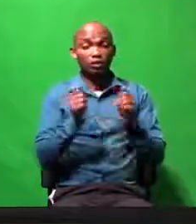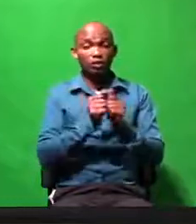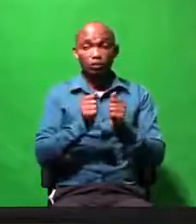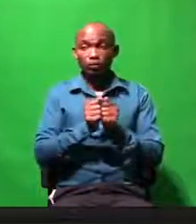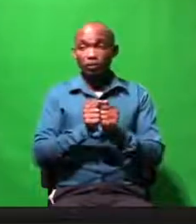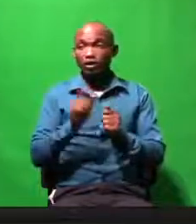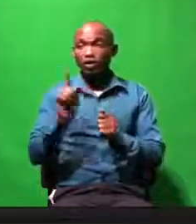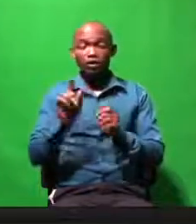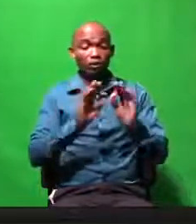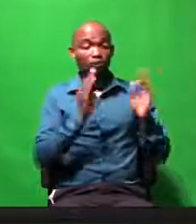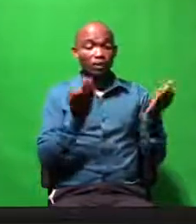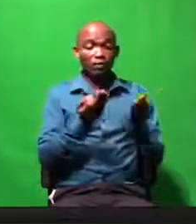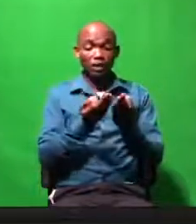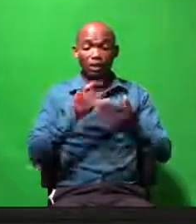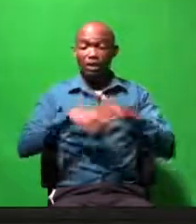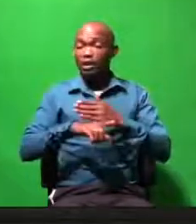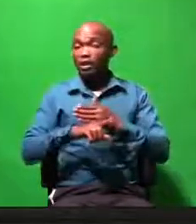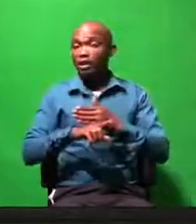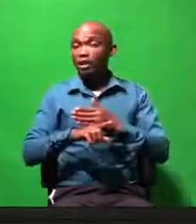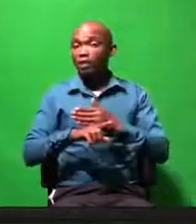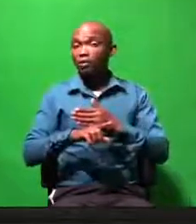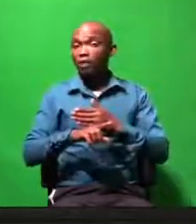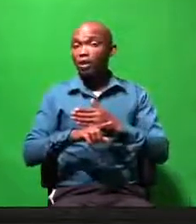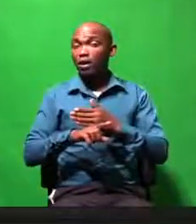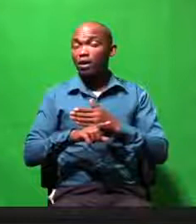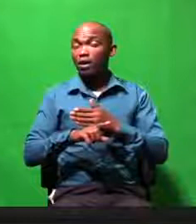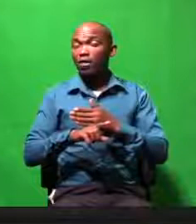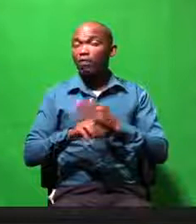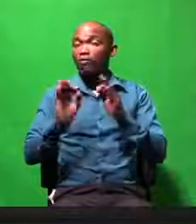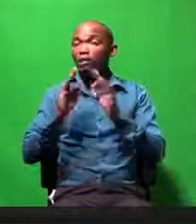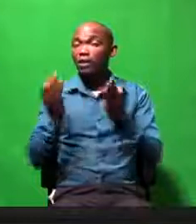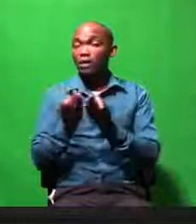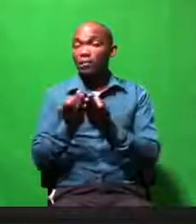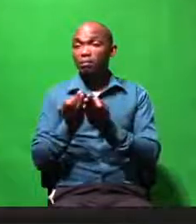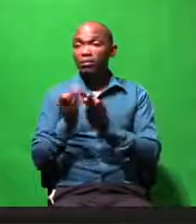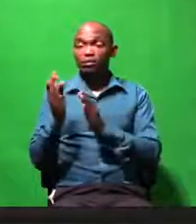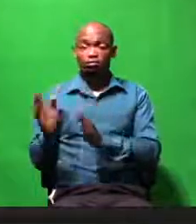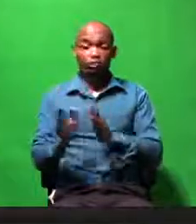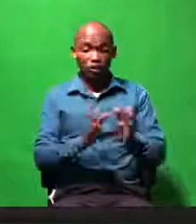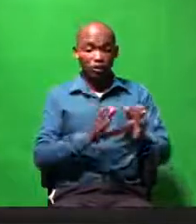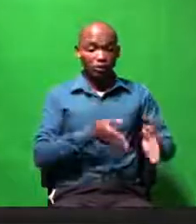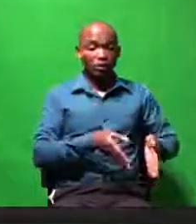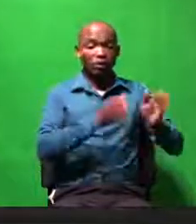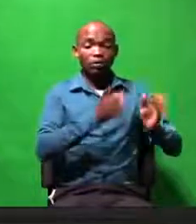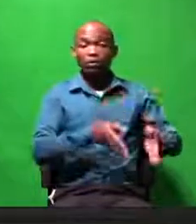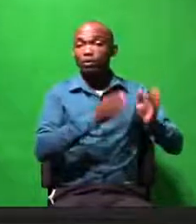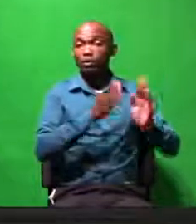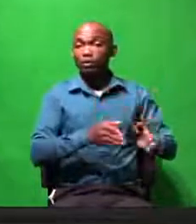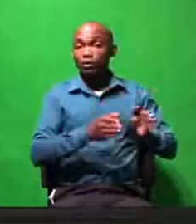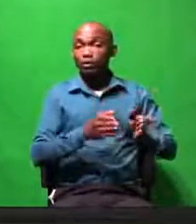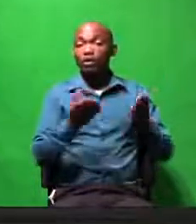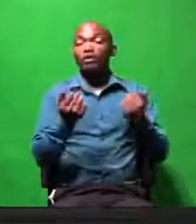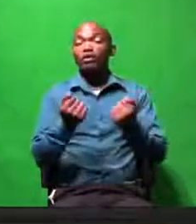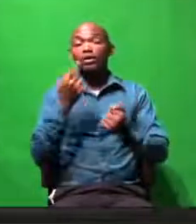is not familiar in our area. Maybe the ranging rod. Ranging rod, I think when we pass in the area where the people were